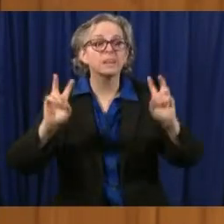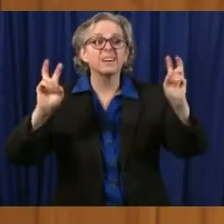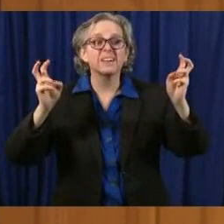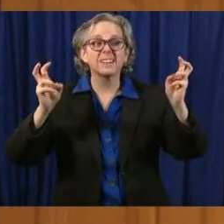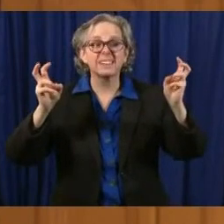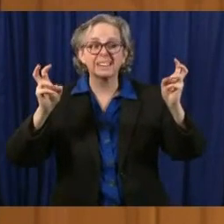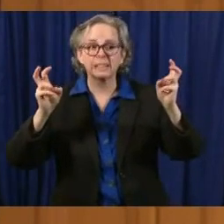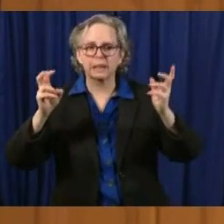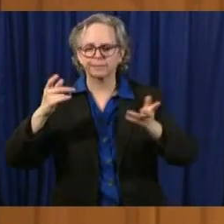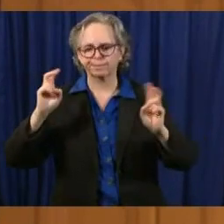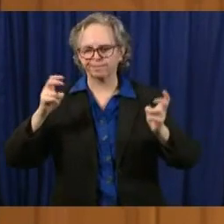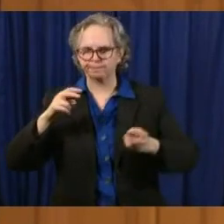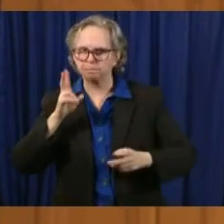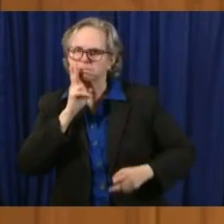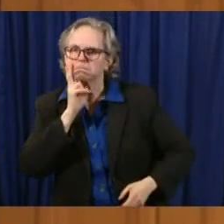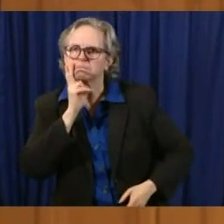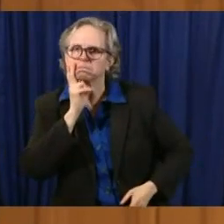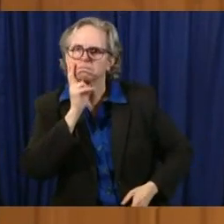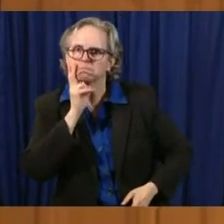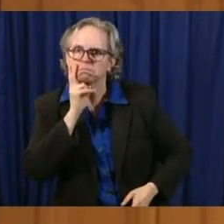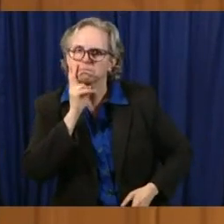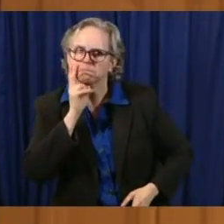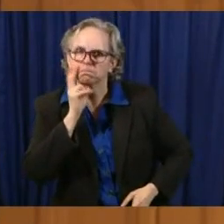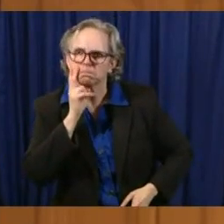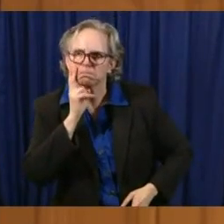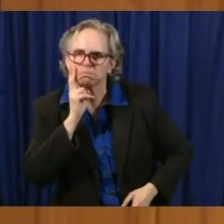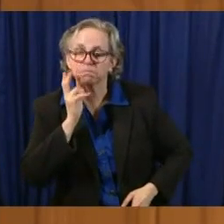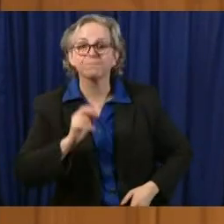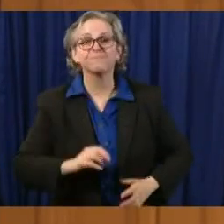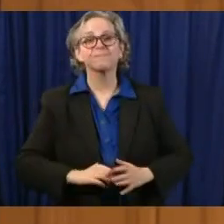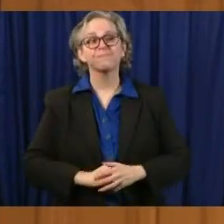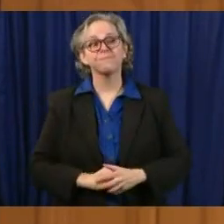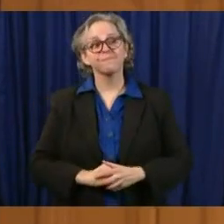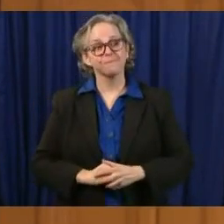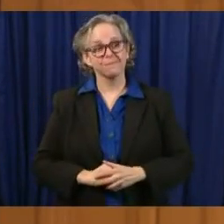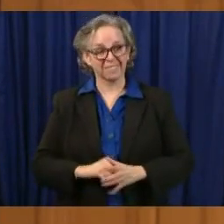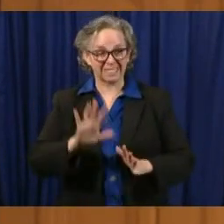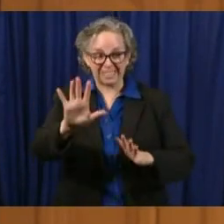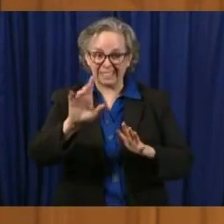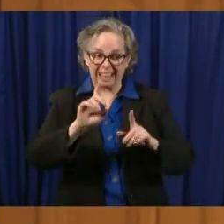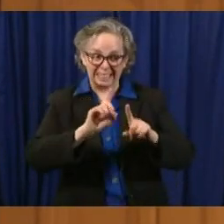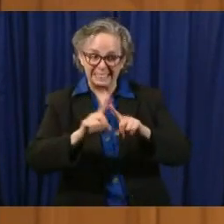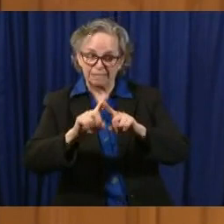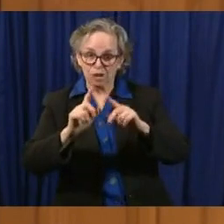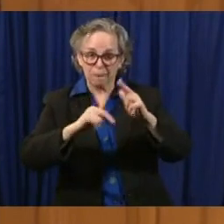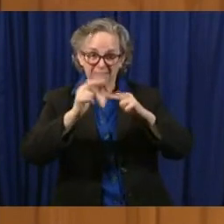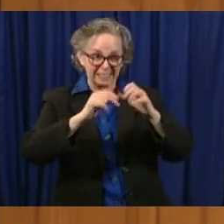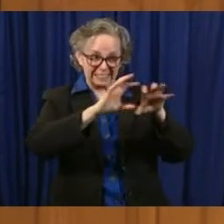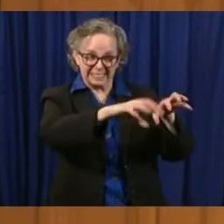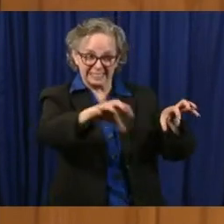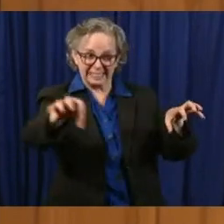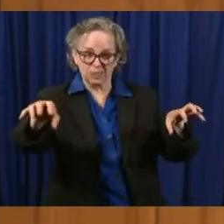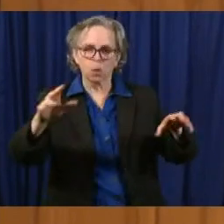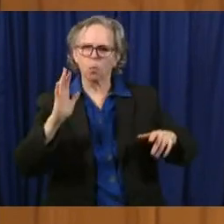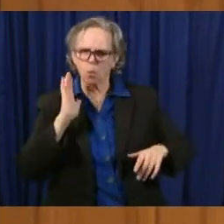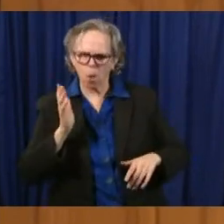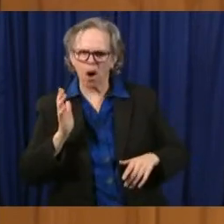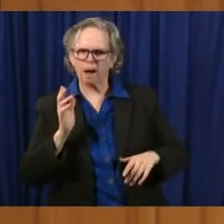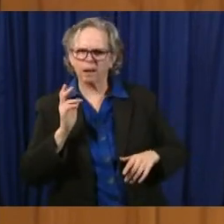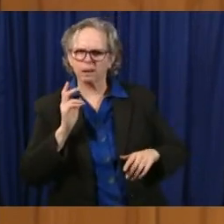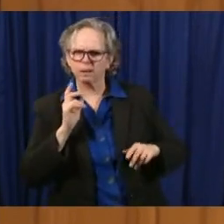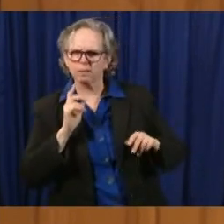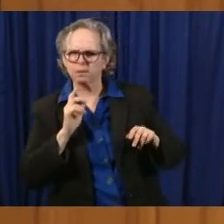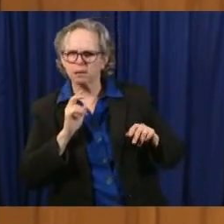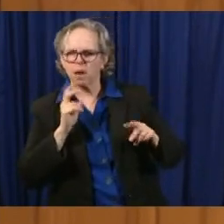for facilities for a variety of reasons moving forward. These facilities, like the convention center, are always meant to be